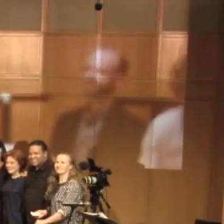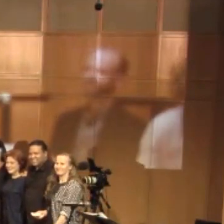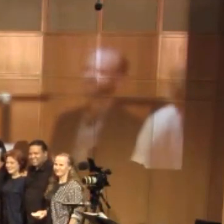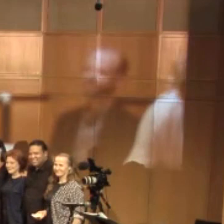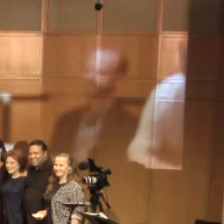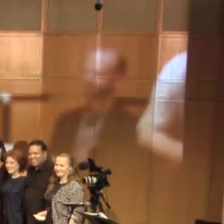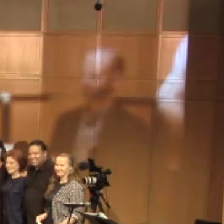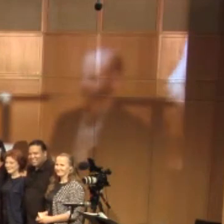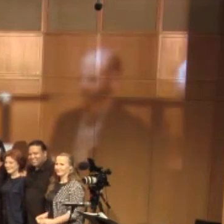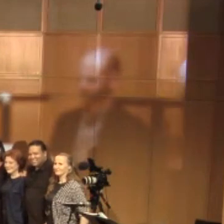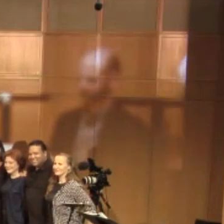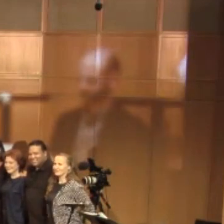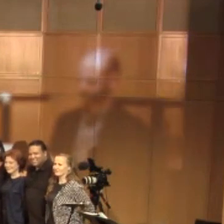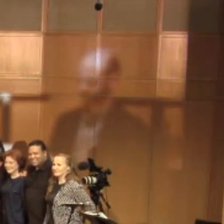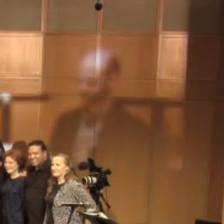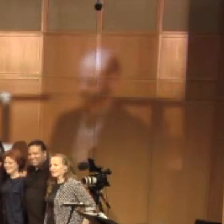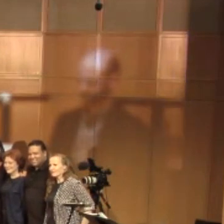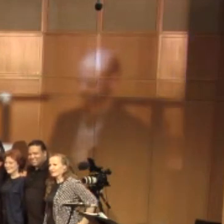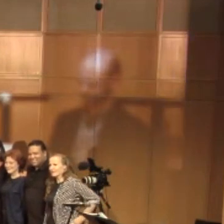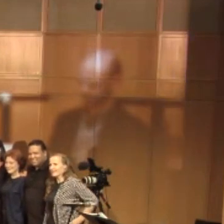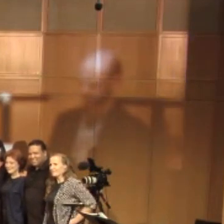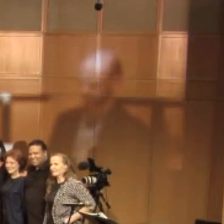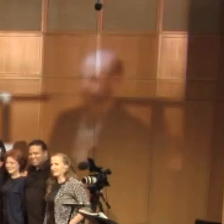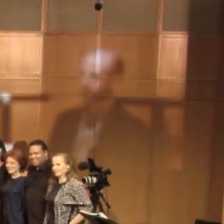thank you all for bearing with us